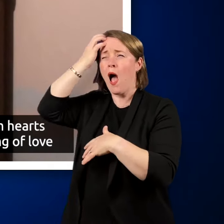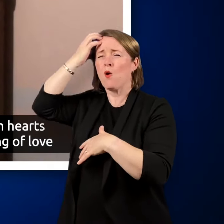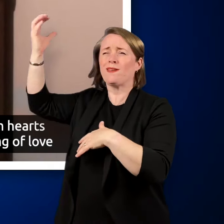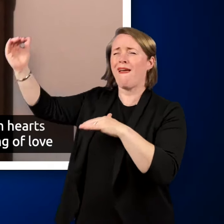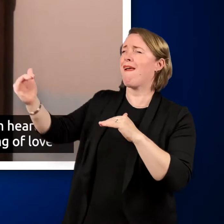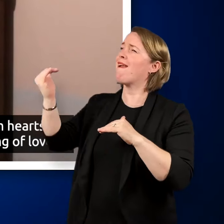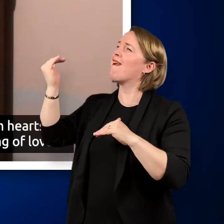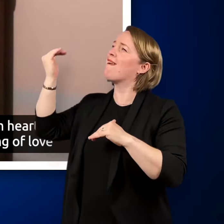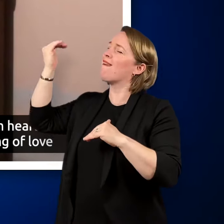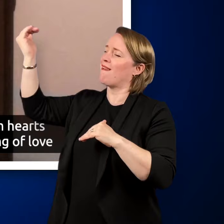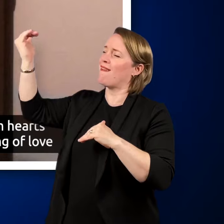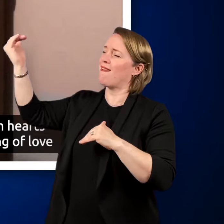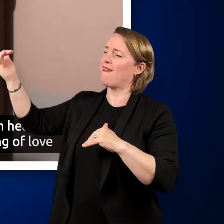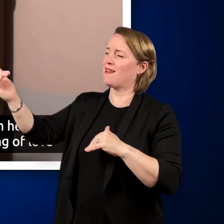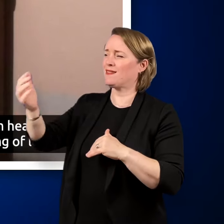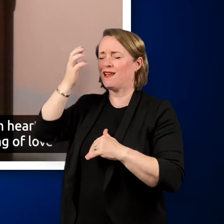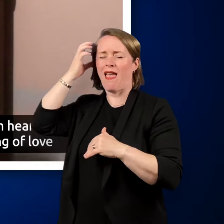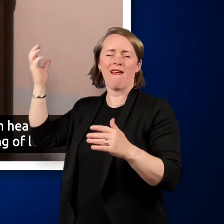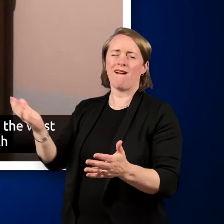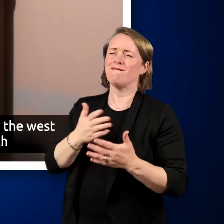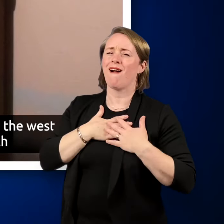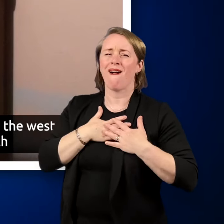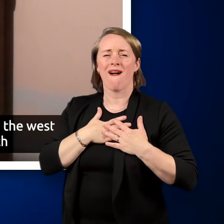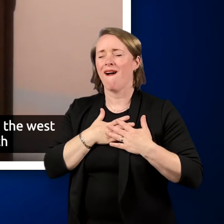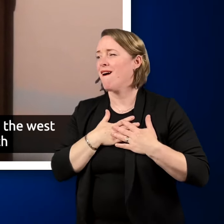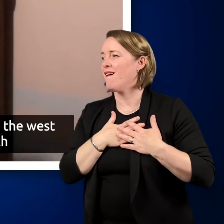King of love.